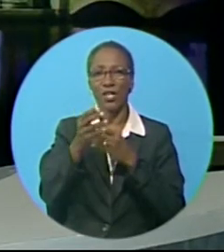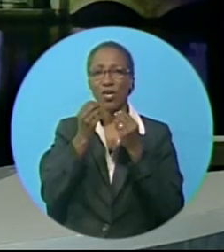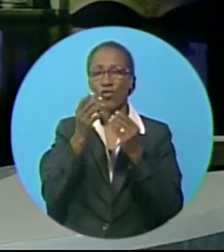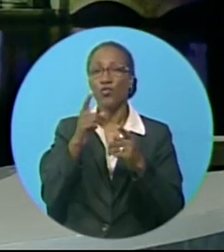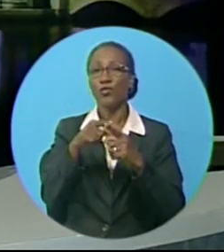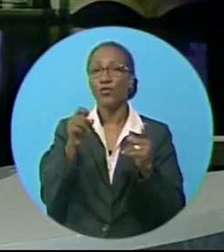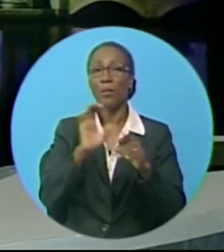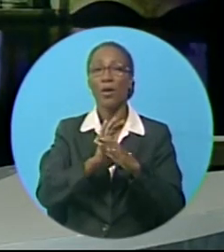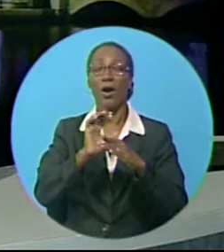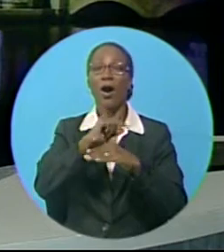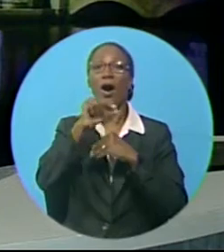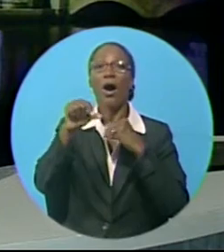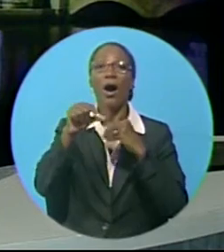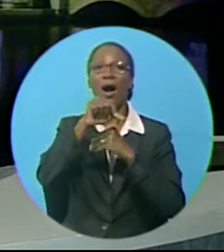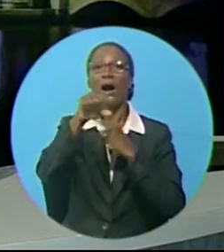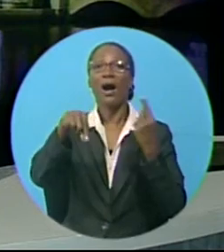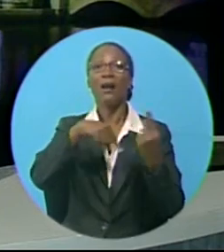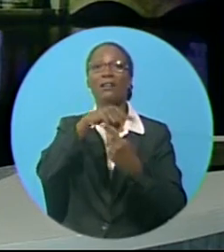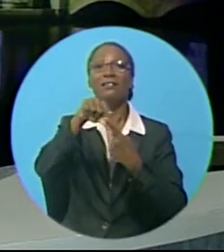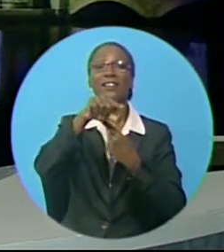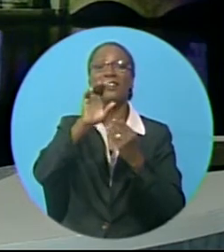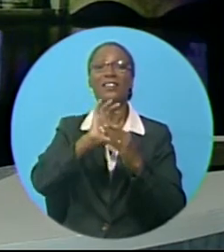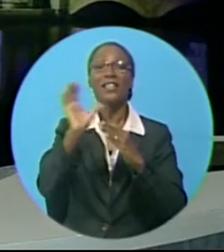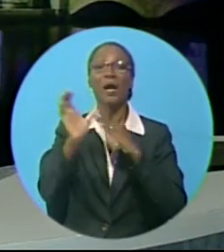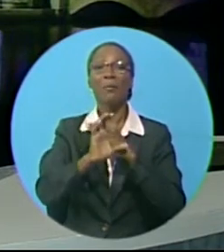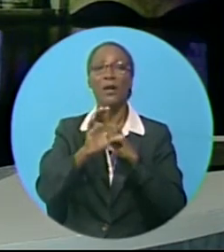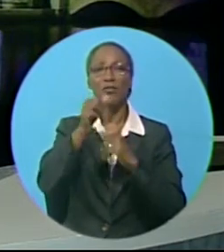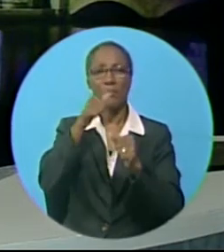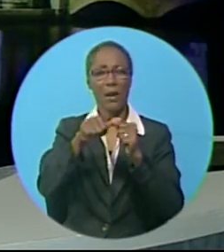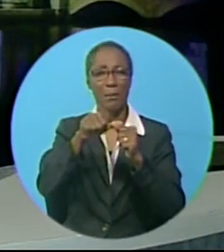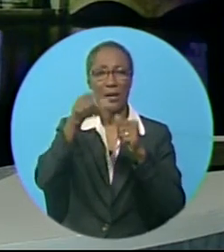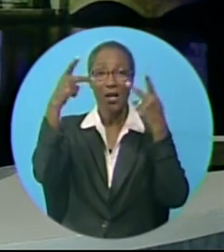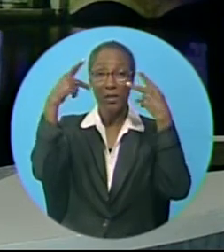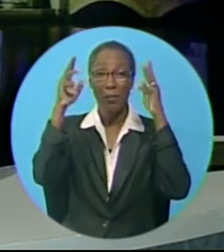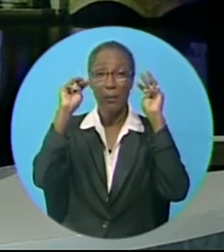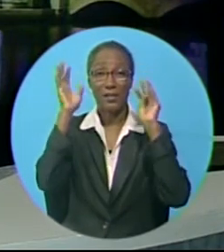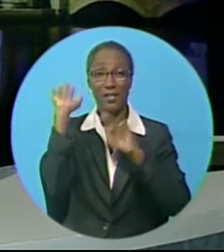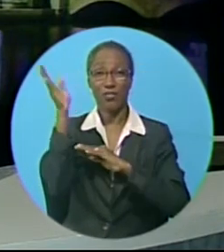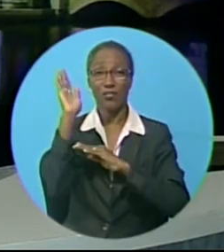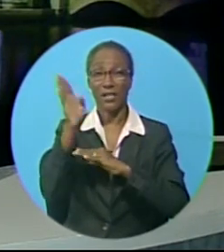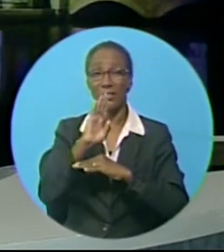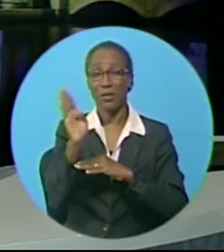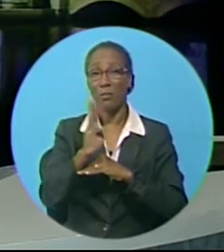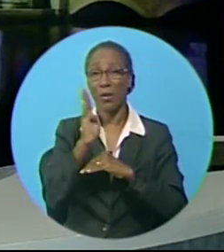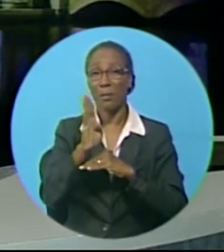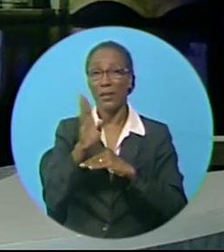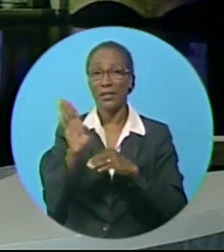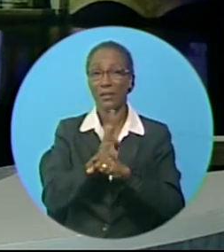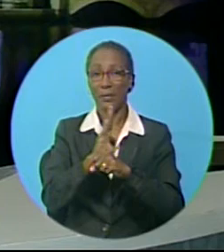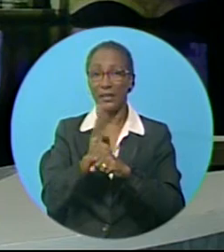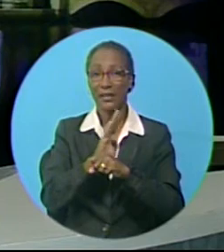around the region, but just a reminder that we will be bringing the Prime Minister's address to the Barbados Chamber of Commerce and Industry's